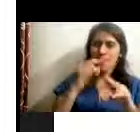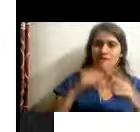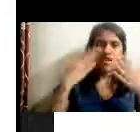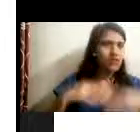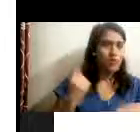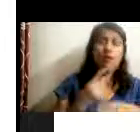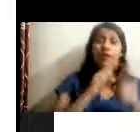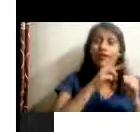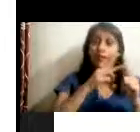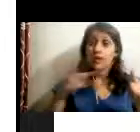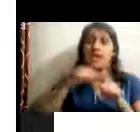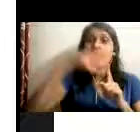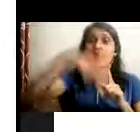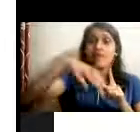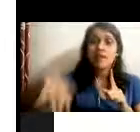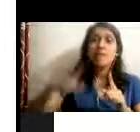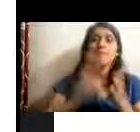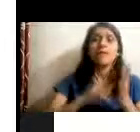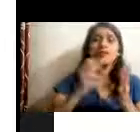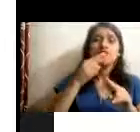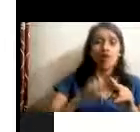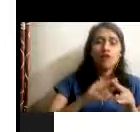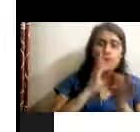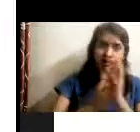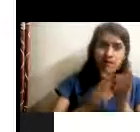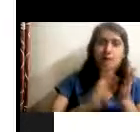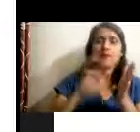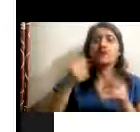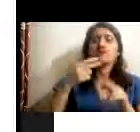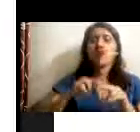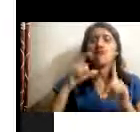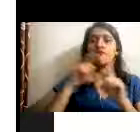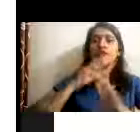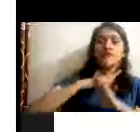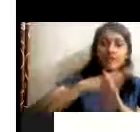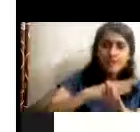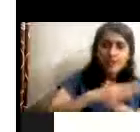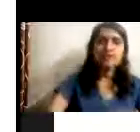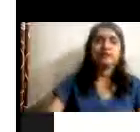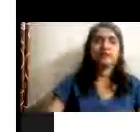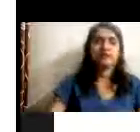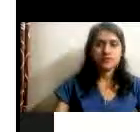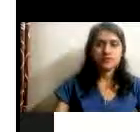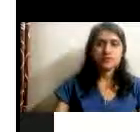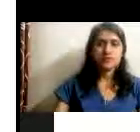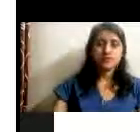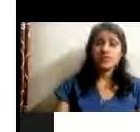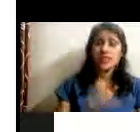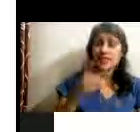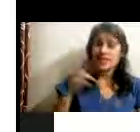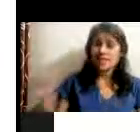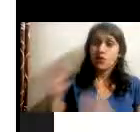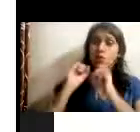other departments like the Ministry of Defense, Ministry of Railways, other small other departments are also